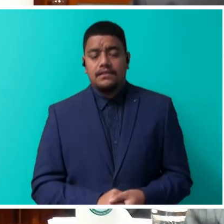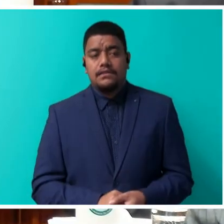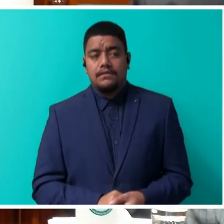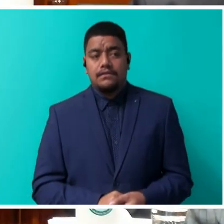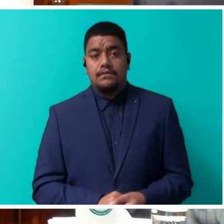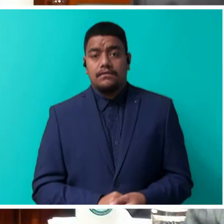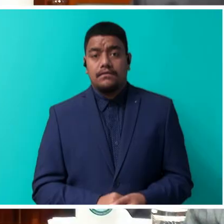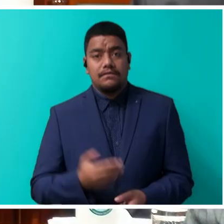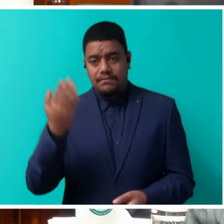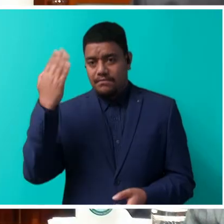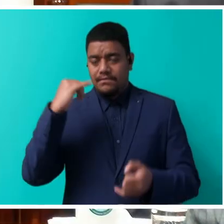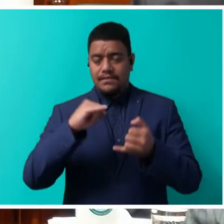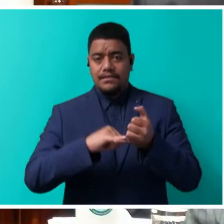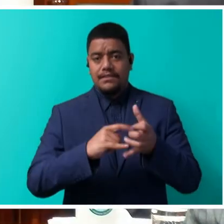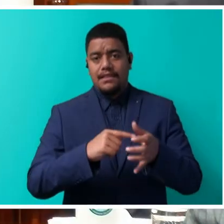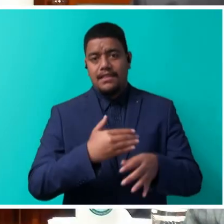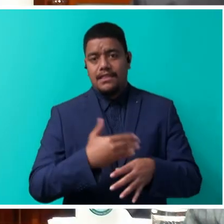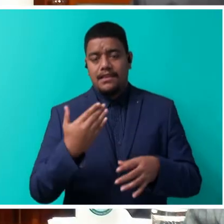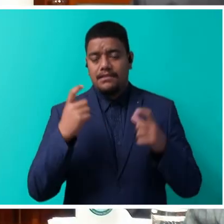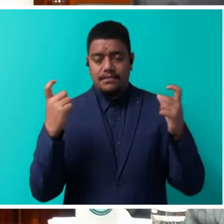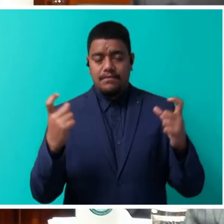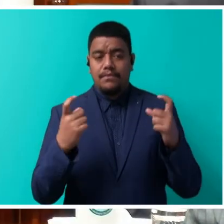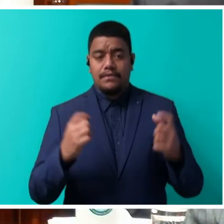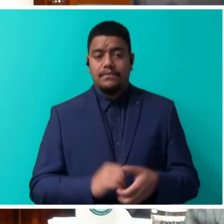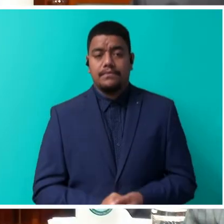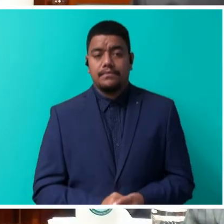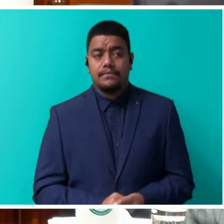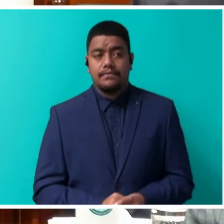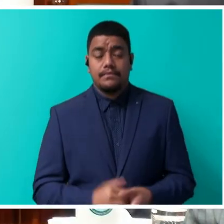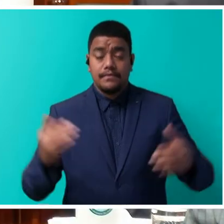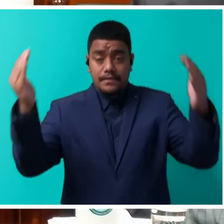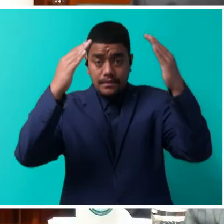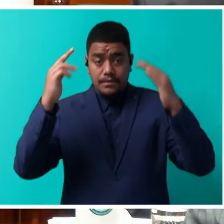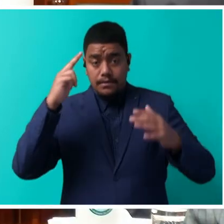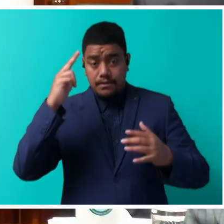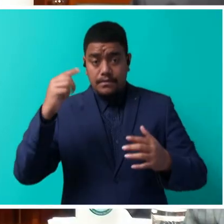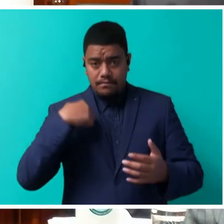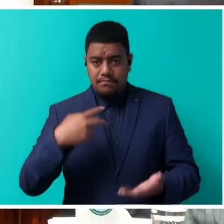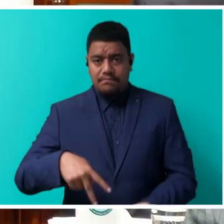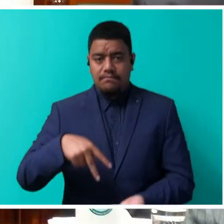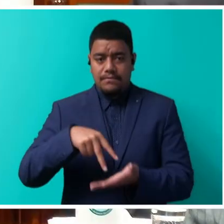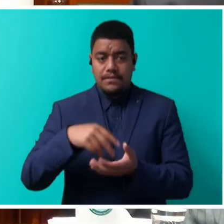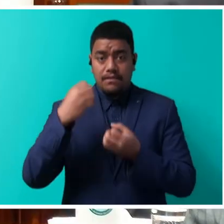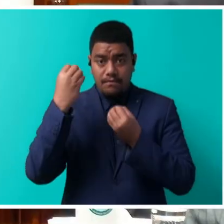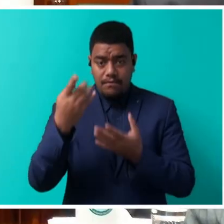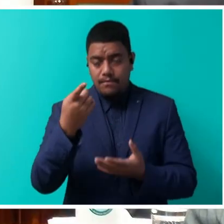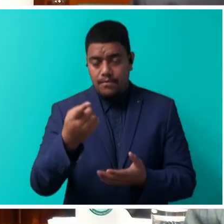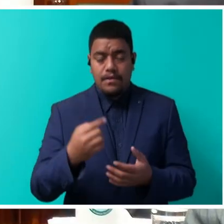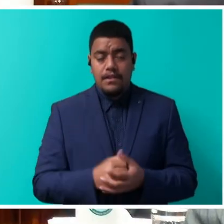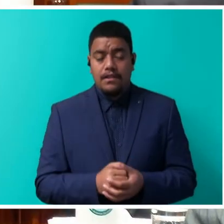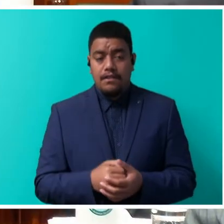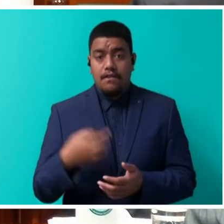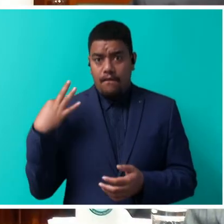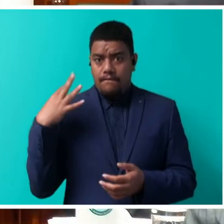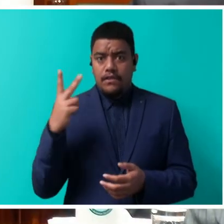When we told our 50th anniversary last Saturday. Mr. Speaker, sir, I rise to inform this August House of our official